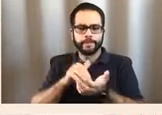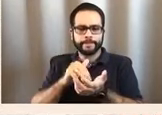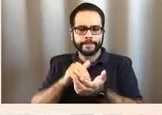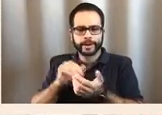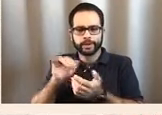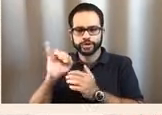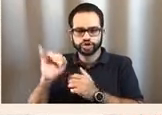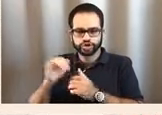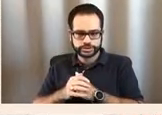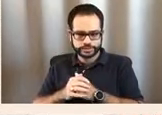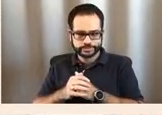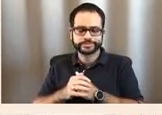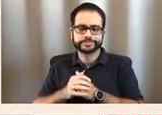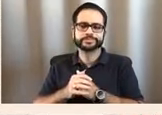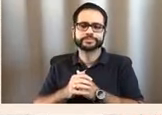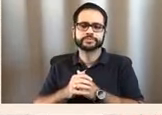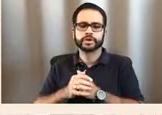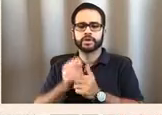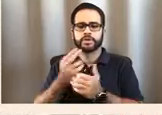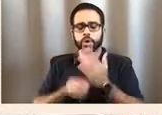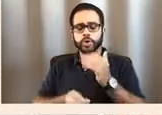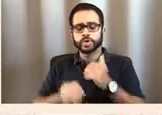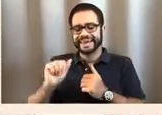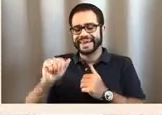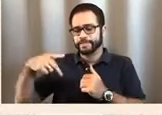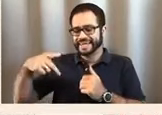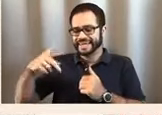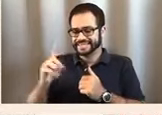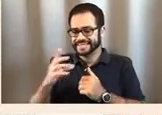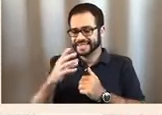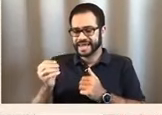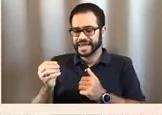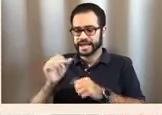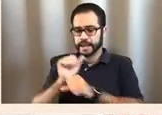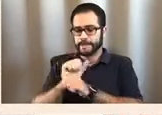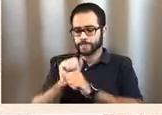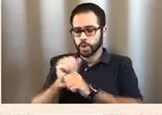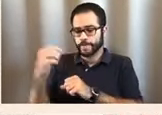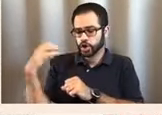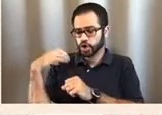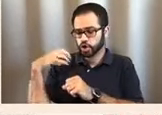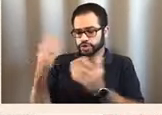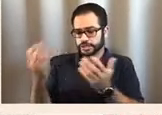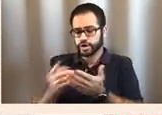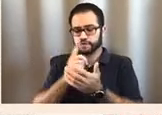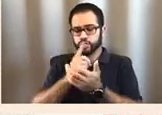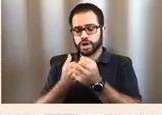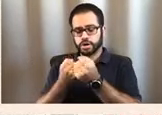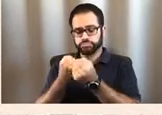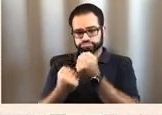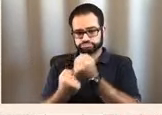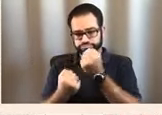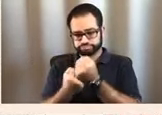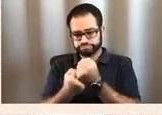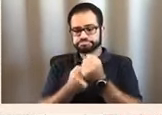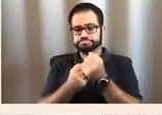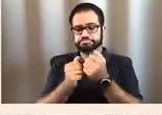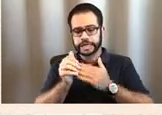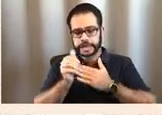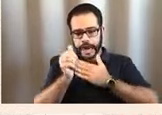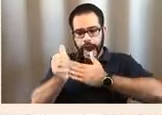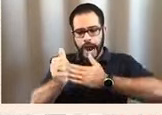employment coaches are there to assist the individuals when making and guiding them through these decisions on how to